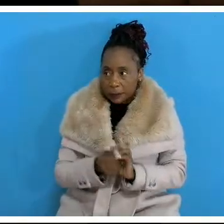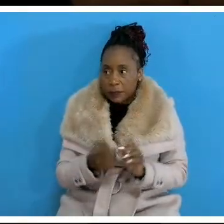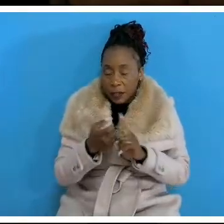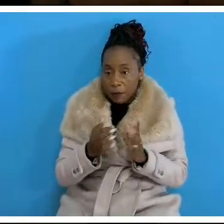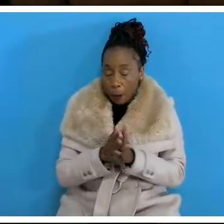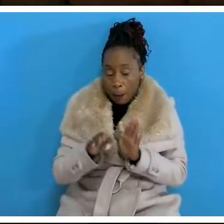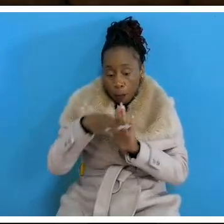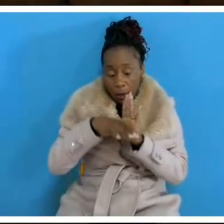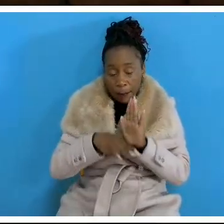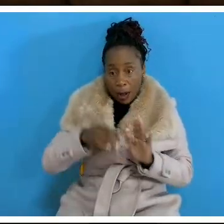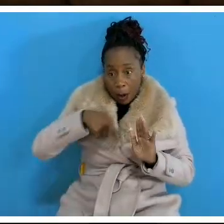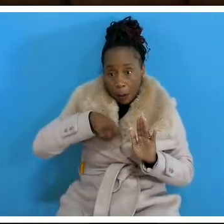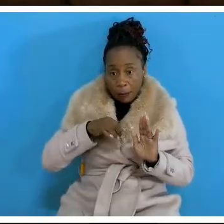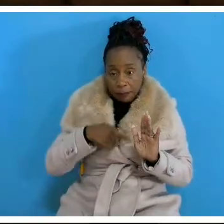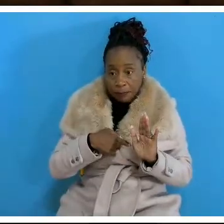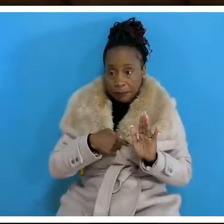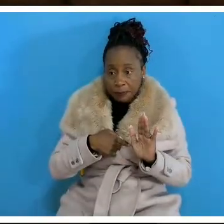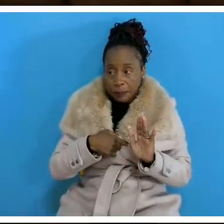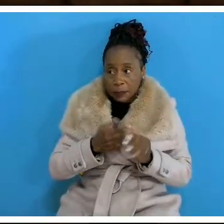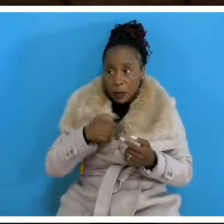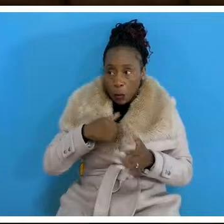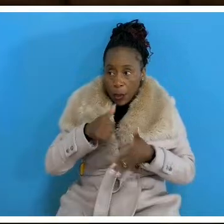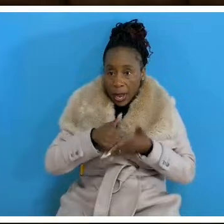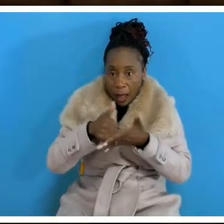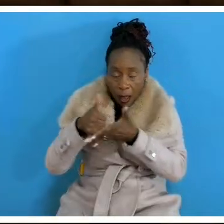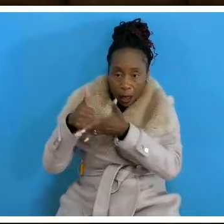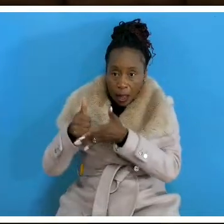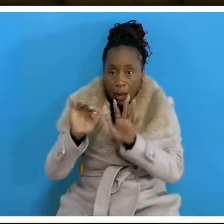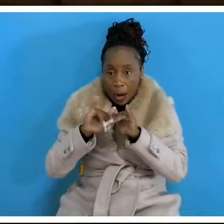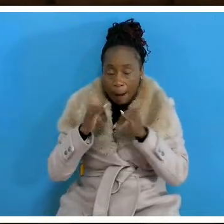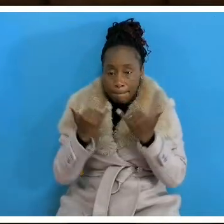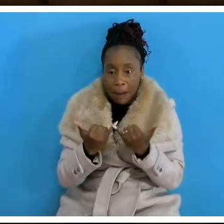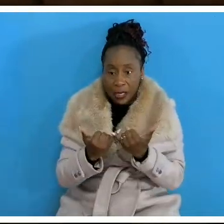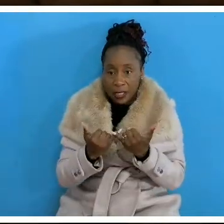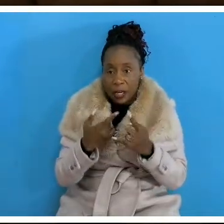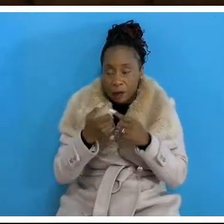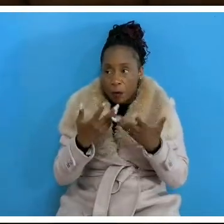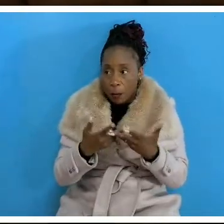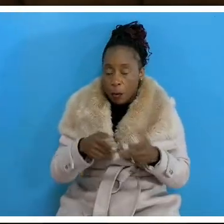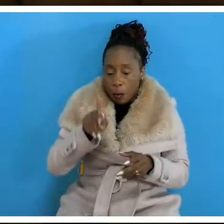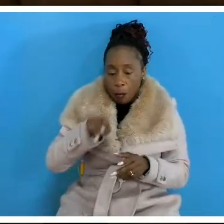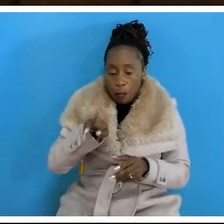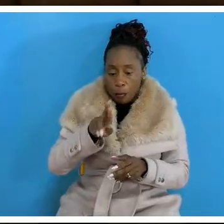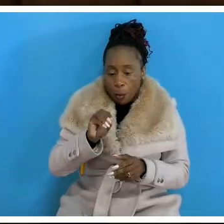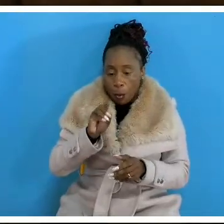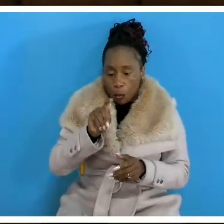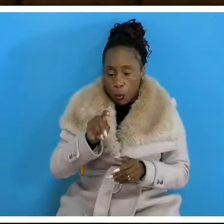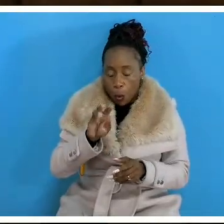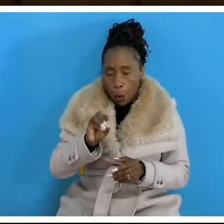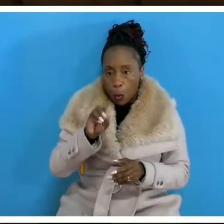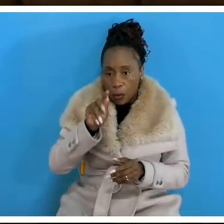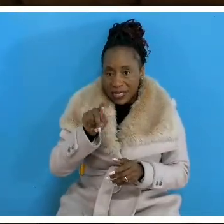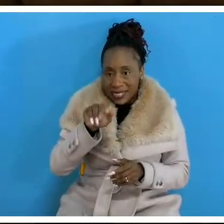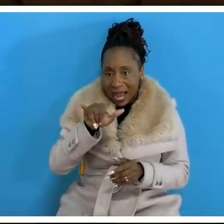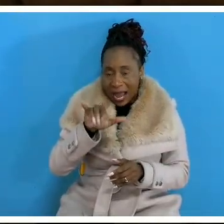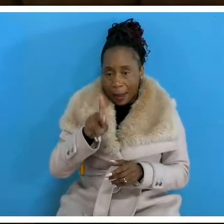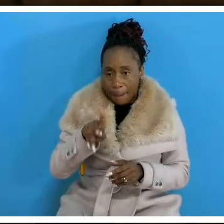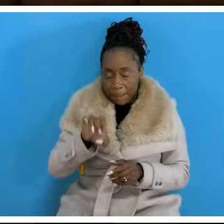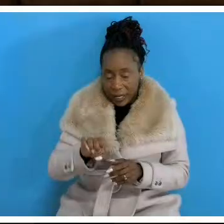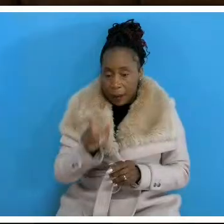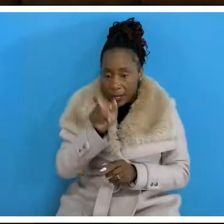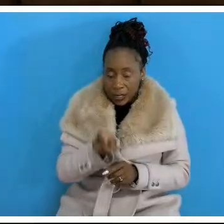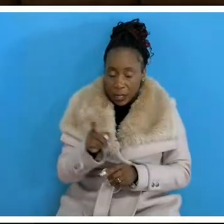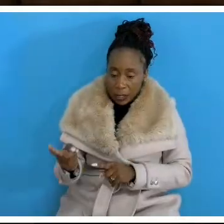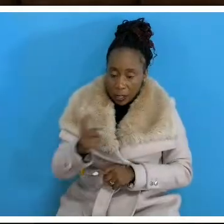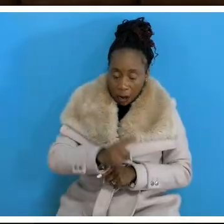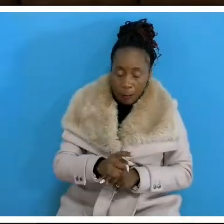our program, we assist company from prototype stage. So a person comes through our